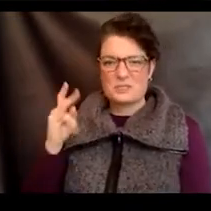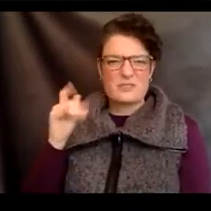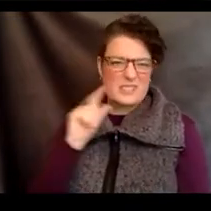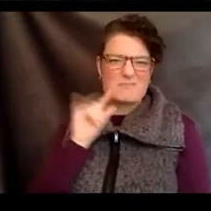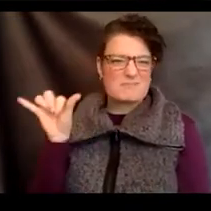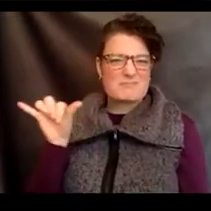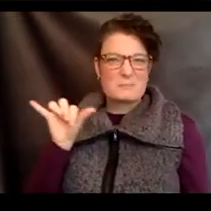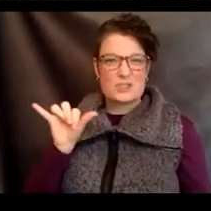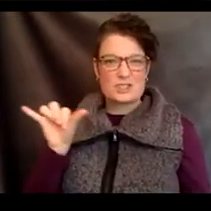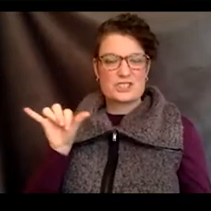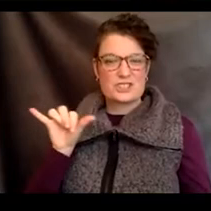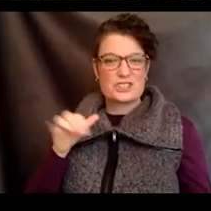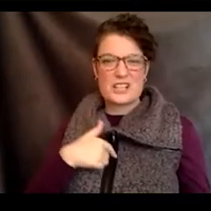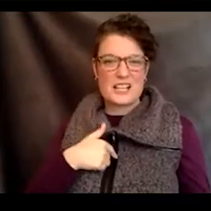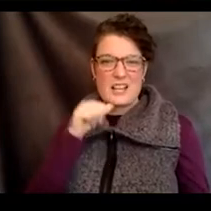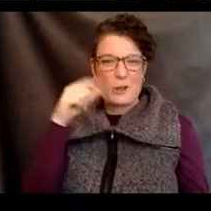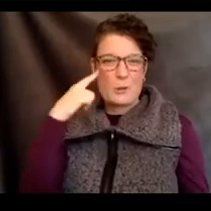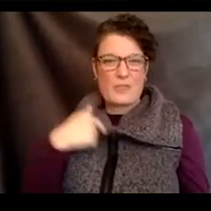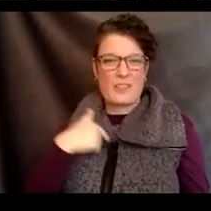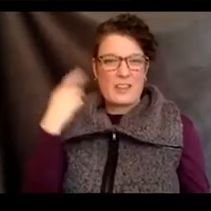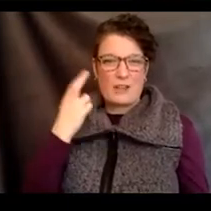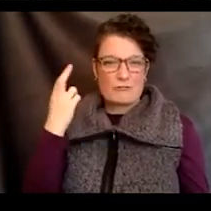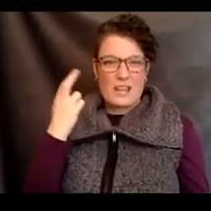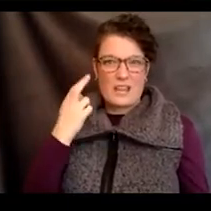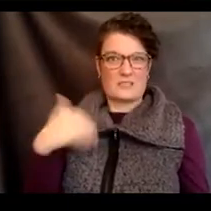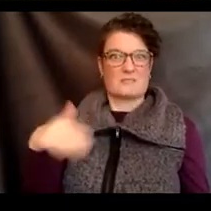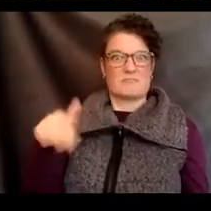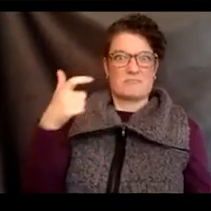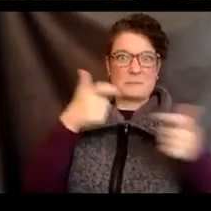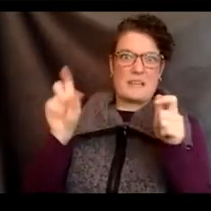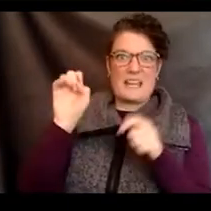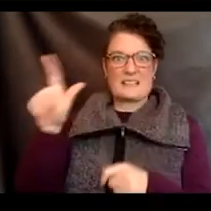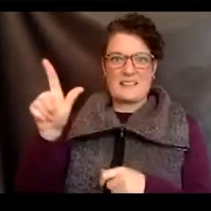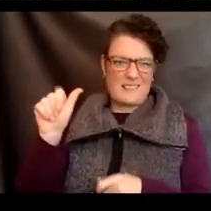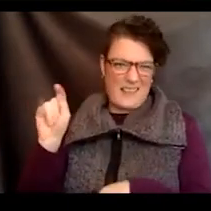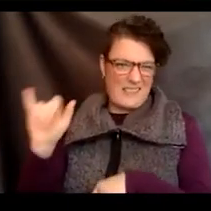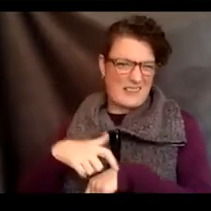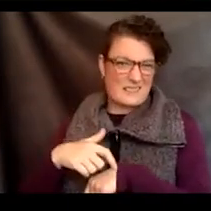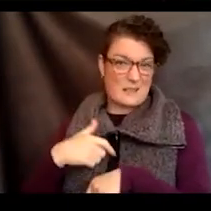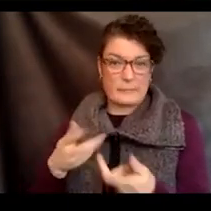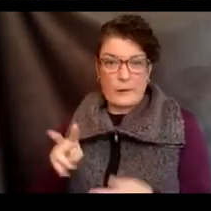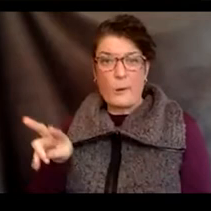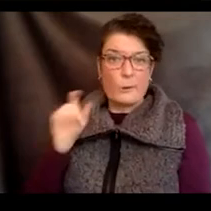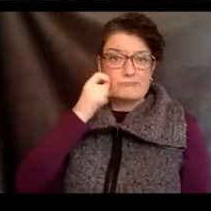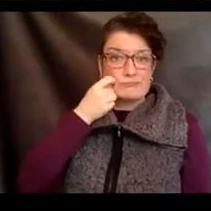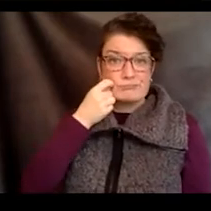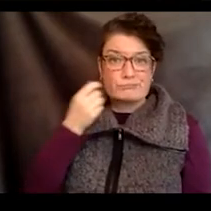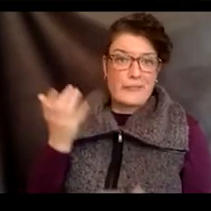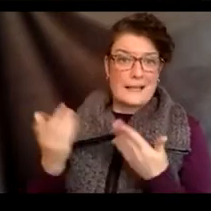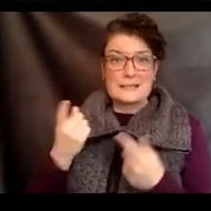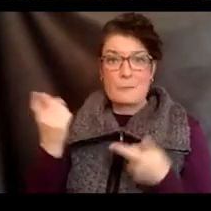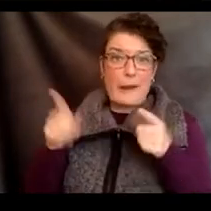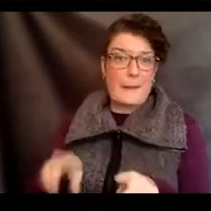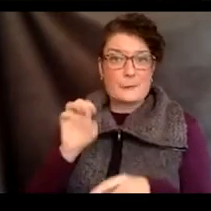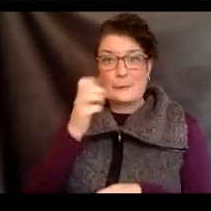lines, I don't think I realized what a big deal it was. I think I was just thinking that this is a cool thing that someone happened to be interested enough